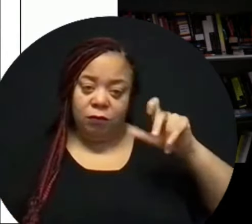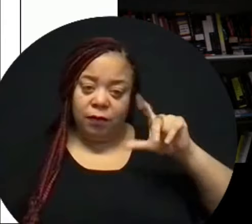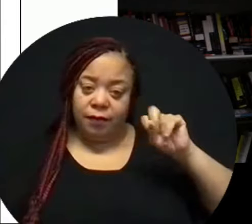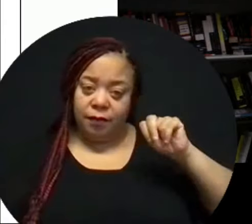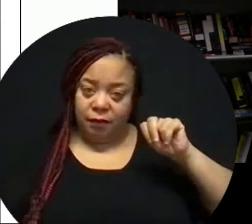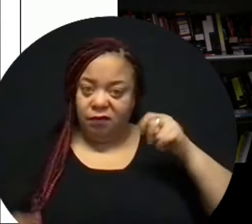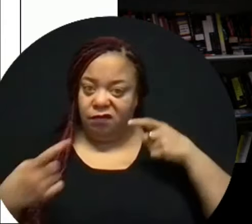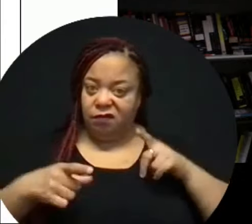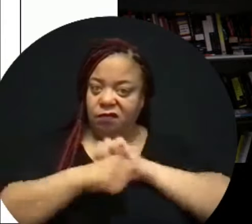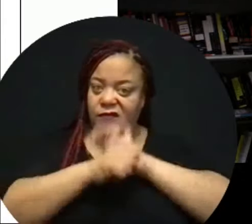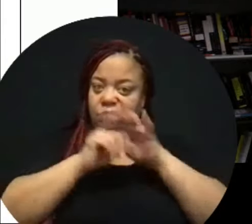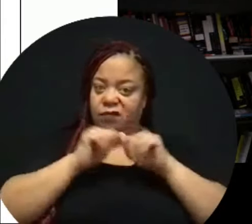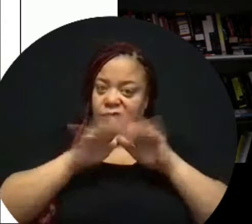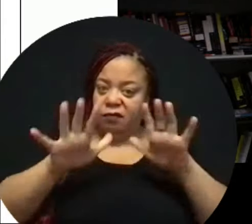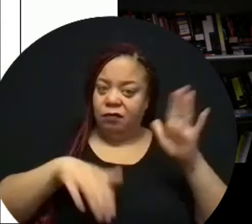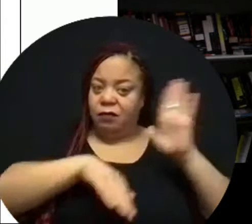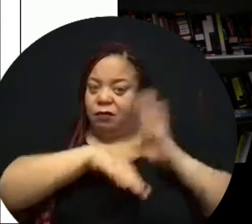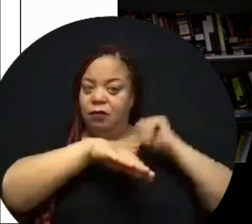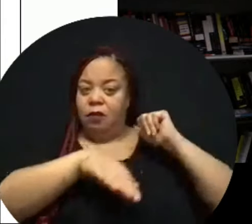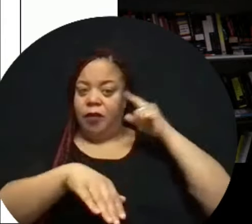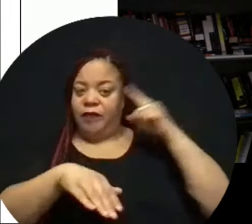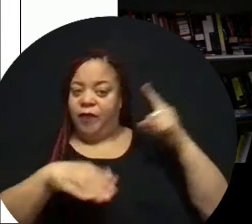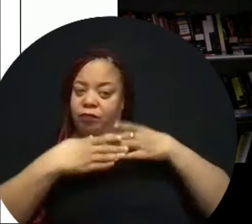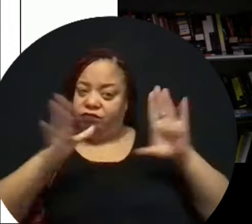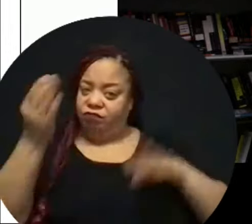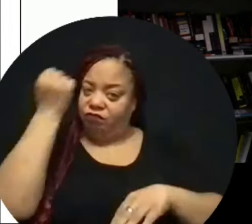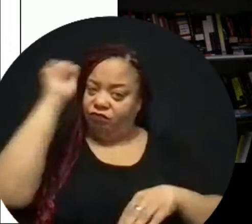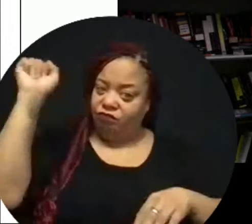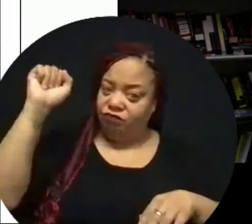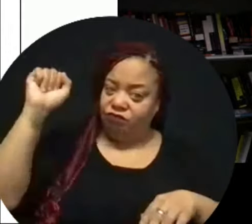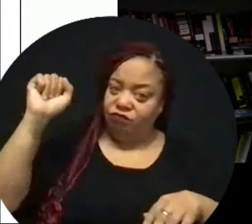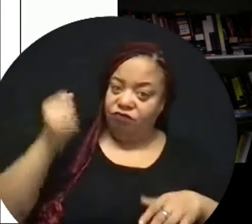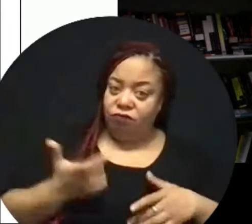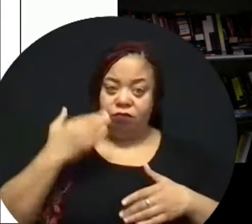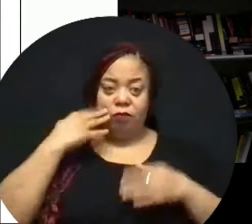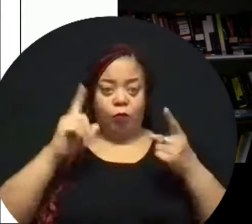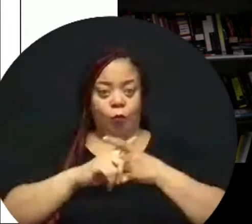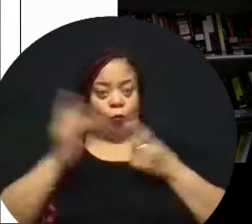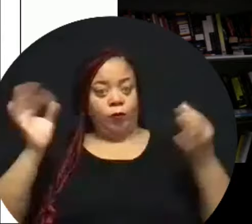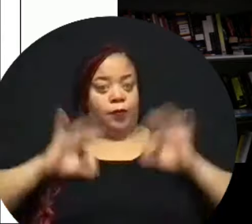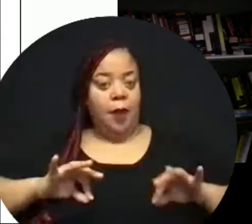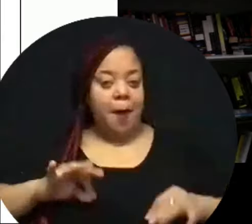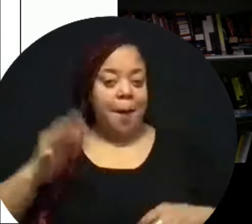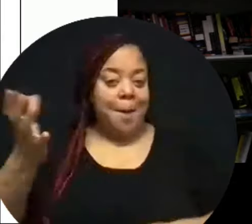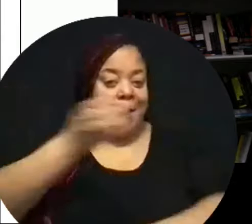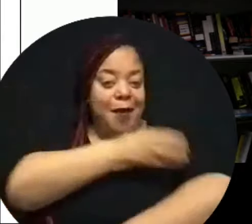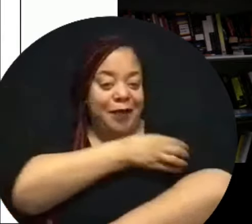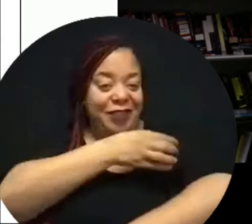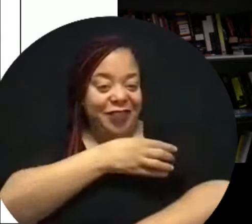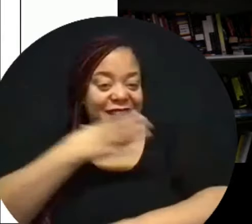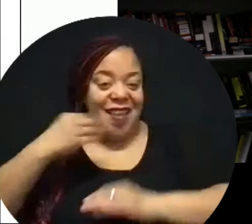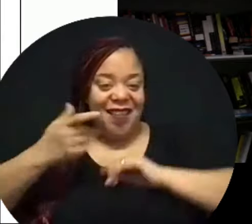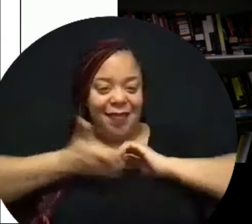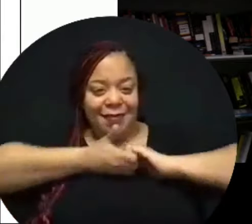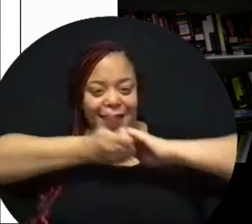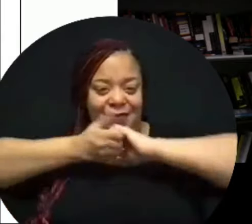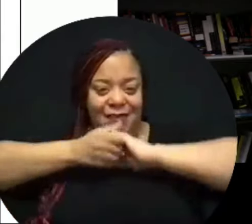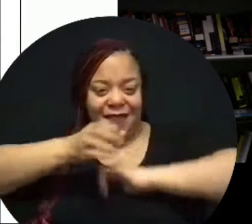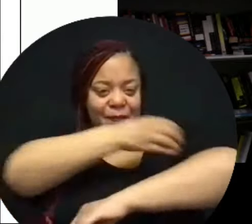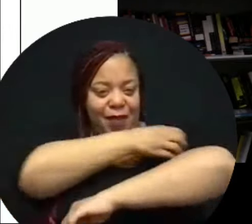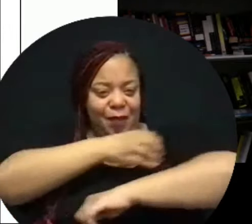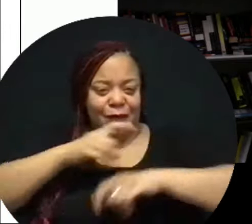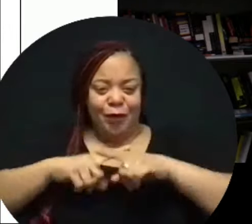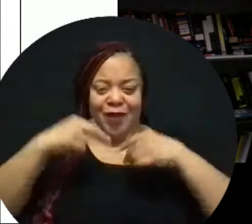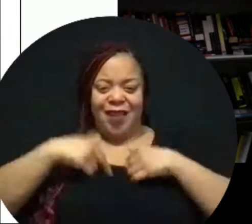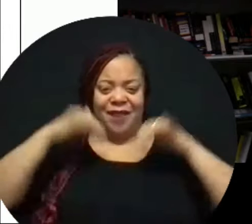what COVID brought to the fore in terms of disposability, both inside, but especially inside, but also outside,